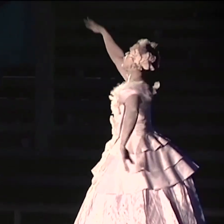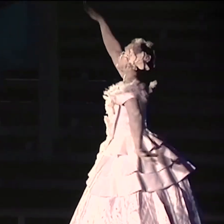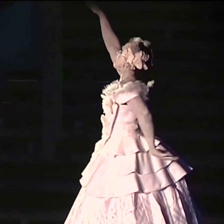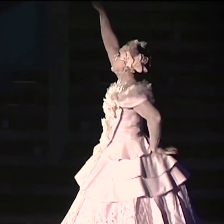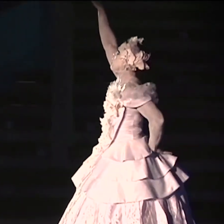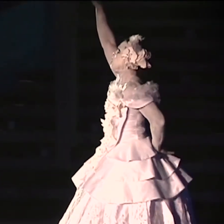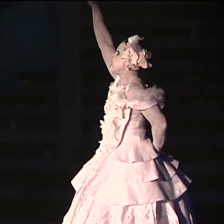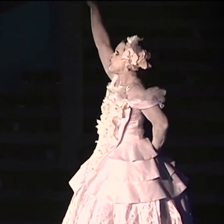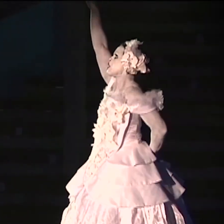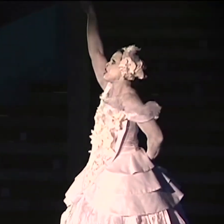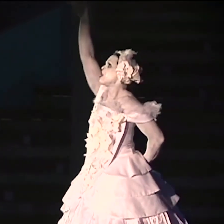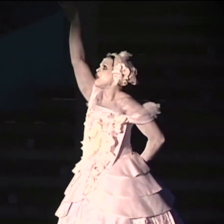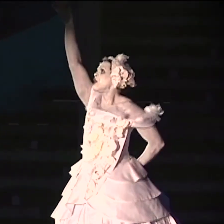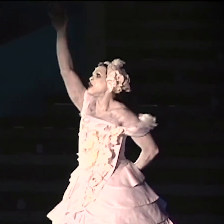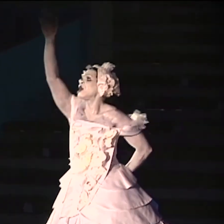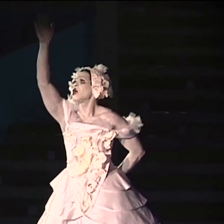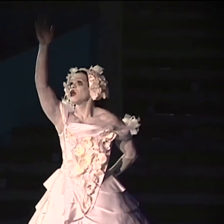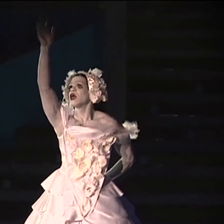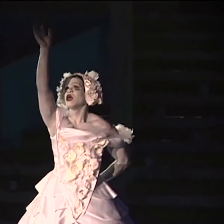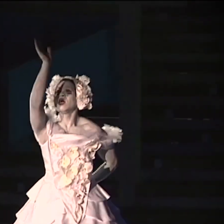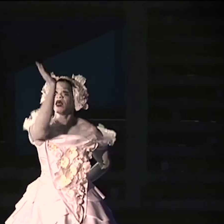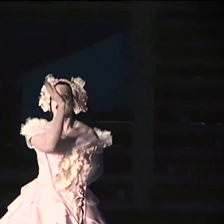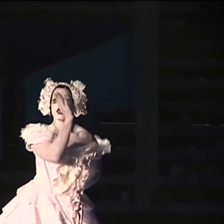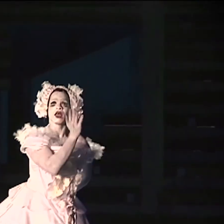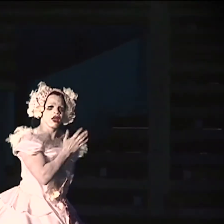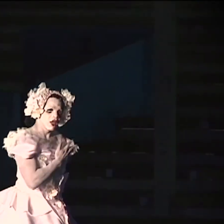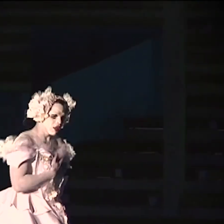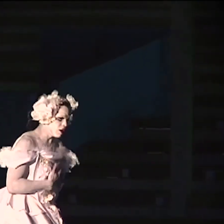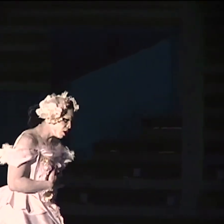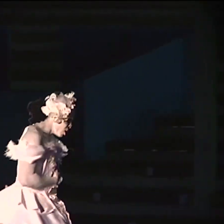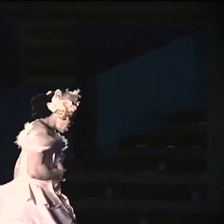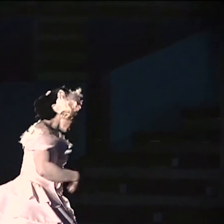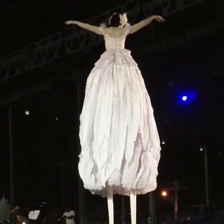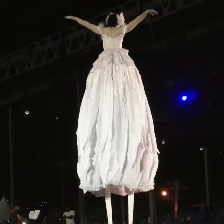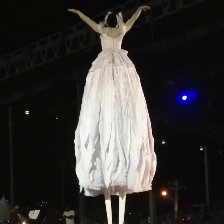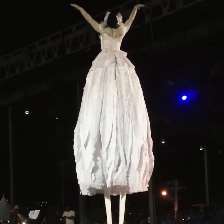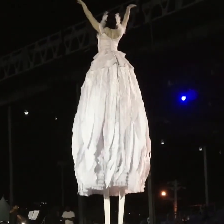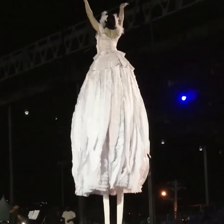The swan crosses so many barriers.